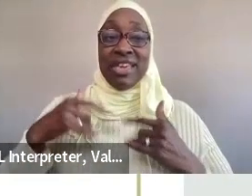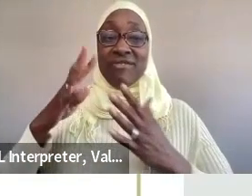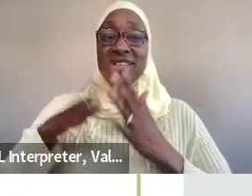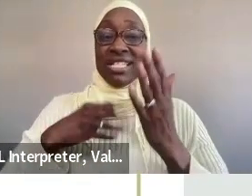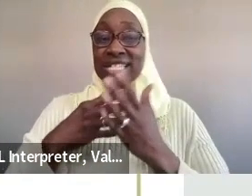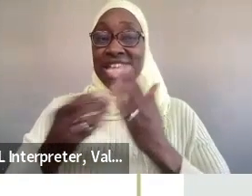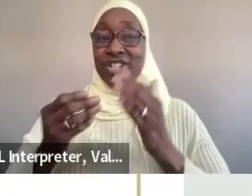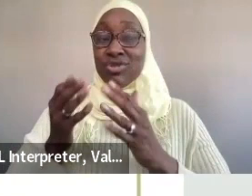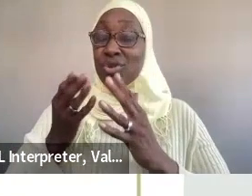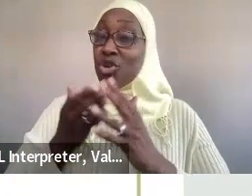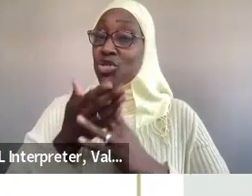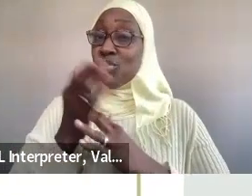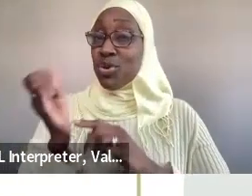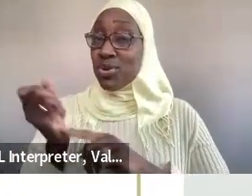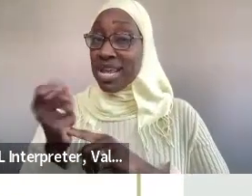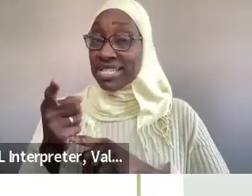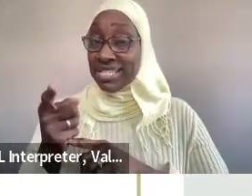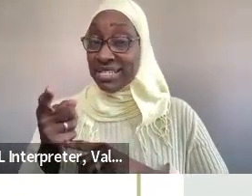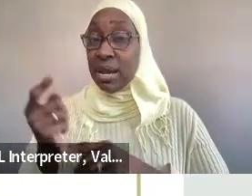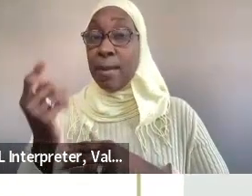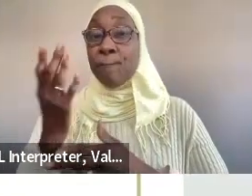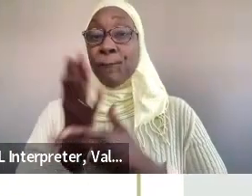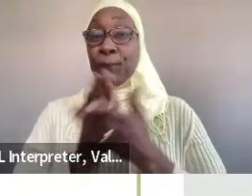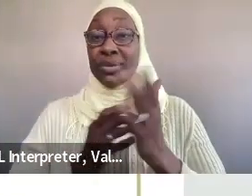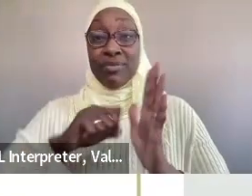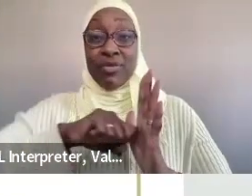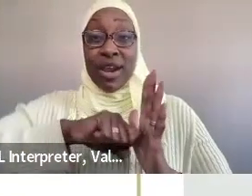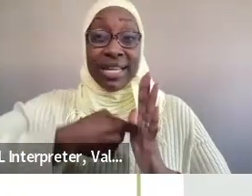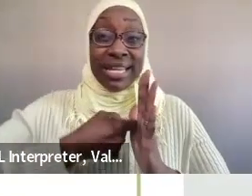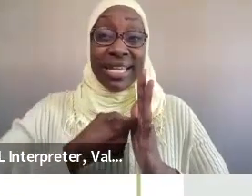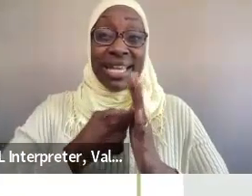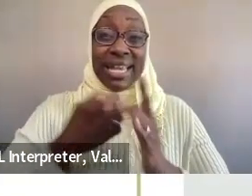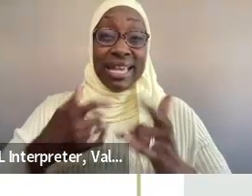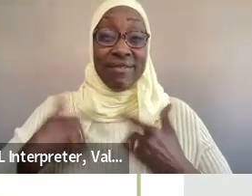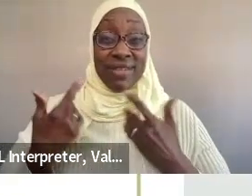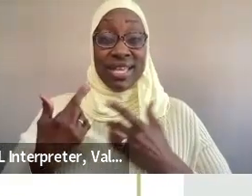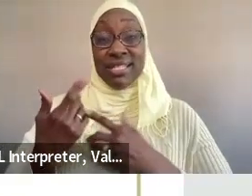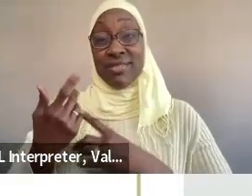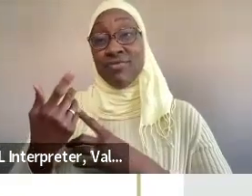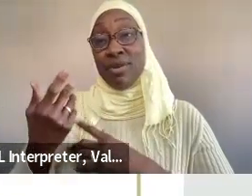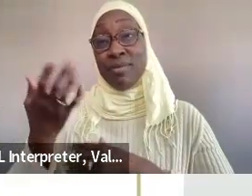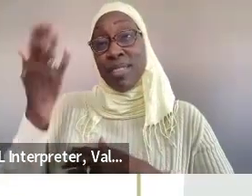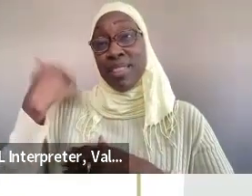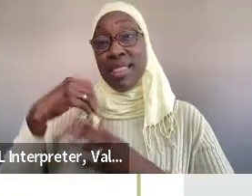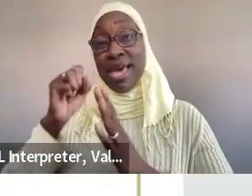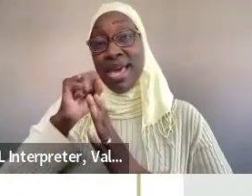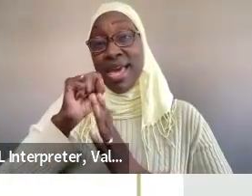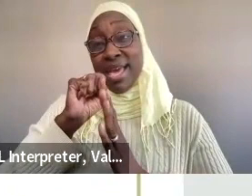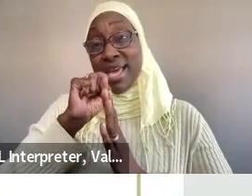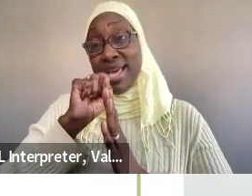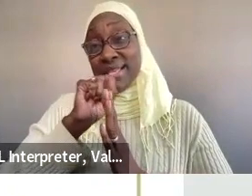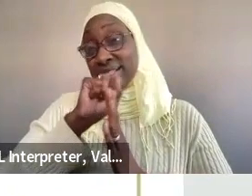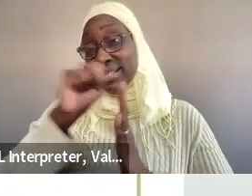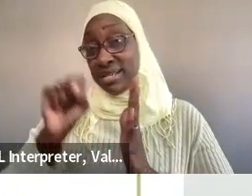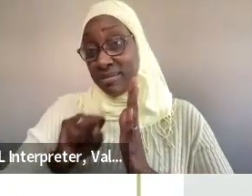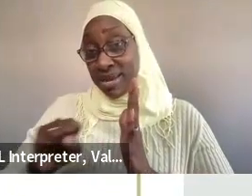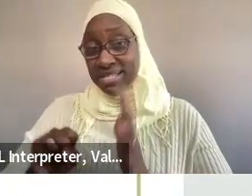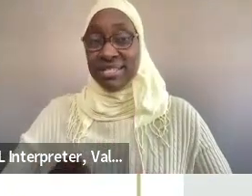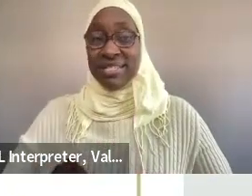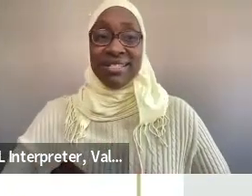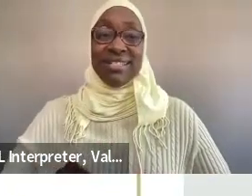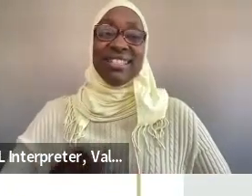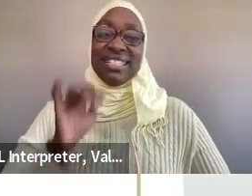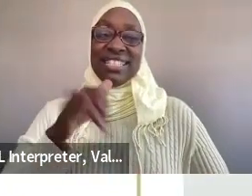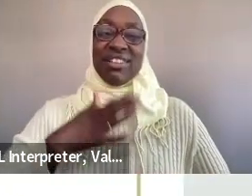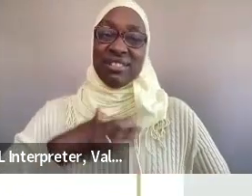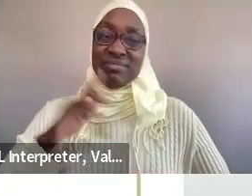So some of our key events for the previous semester were, actually, this was my first event that I came into. That